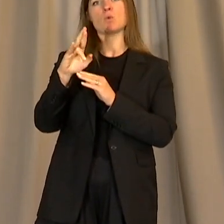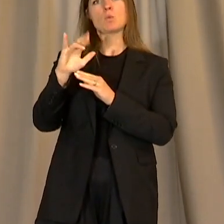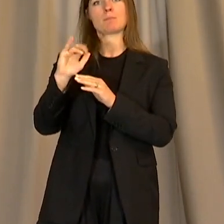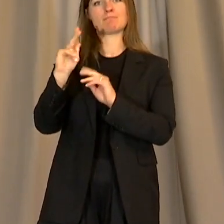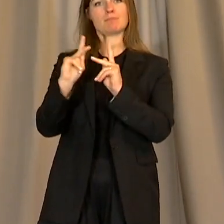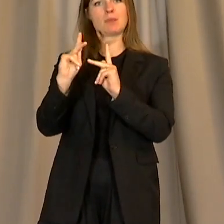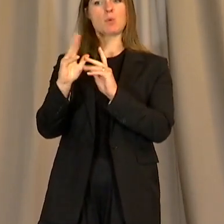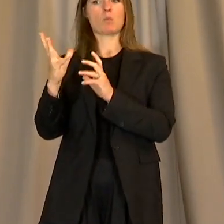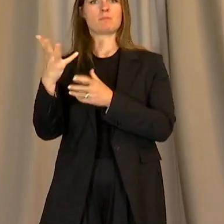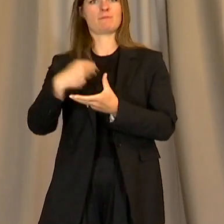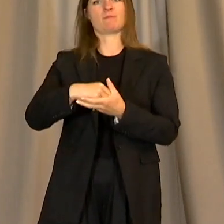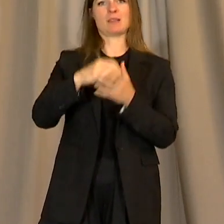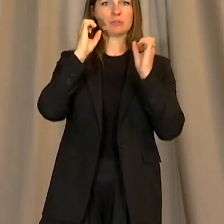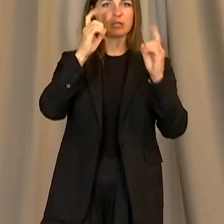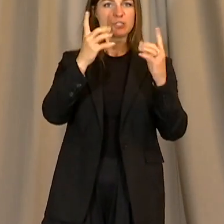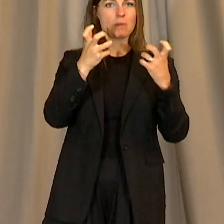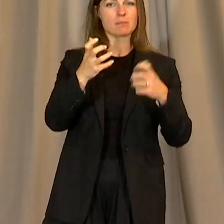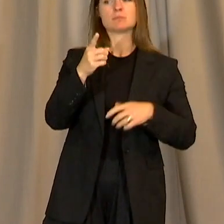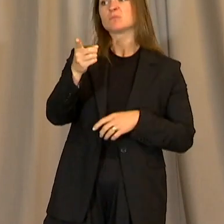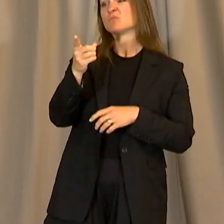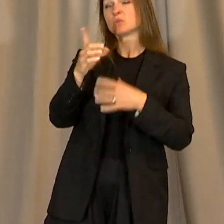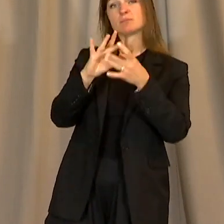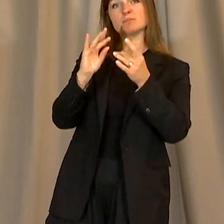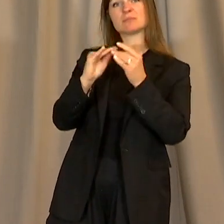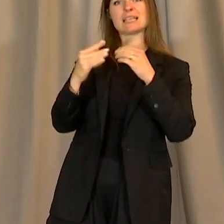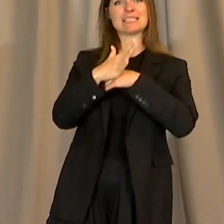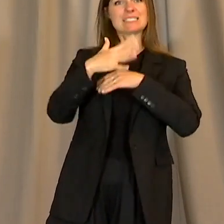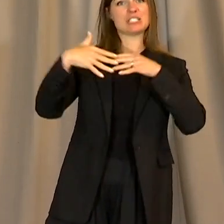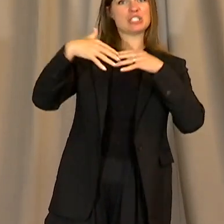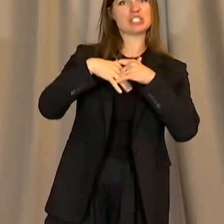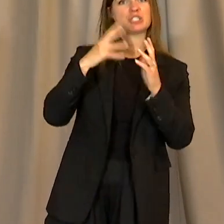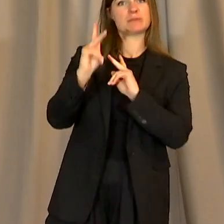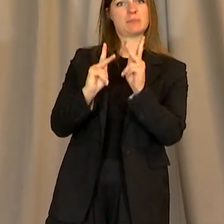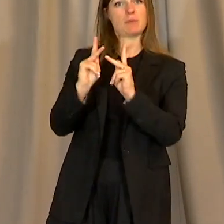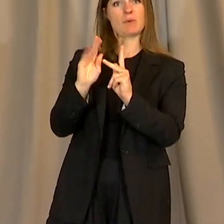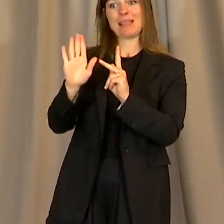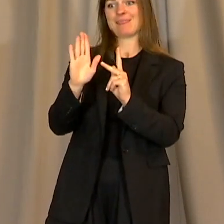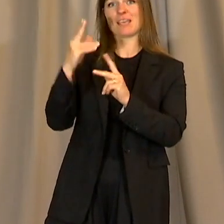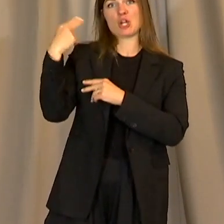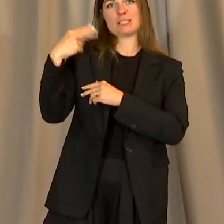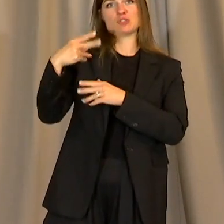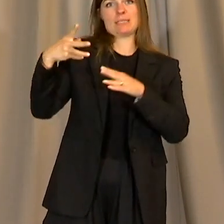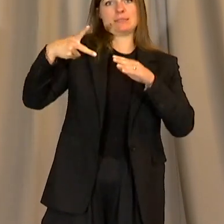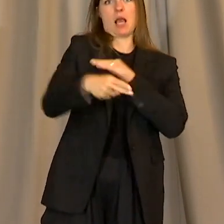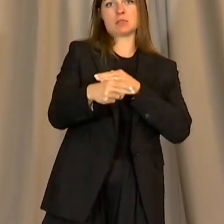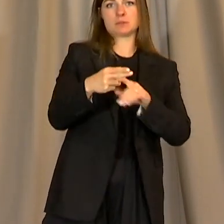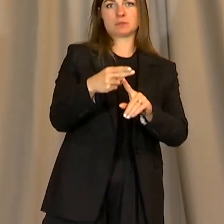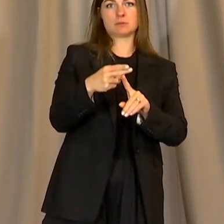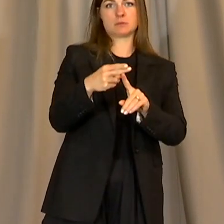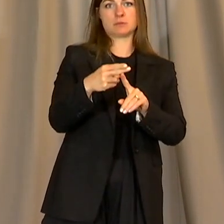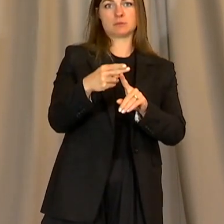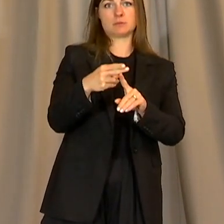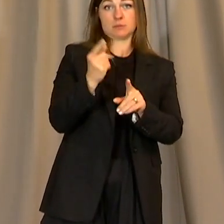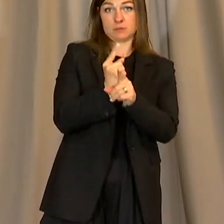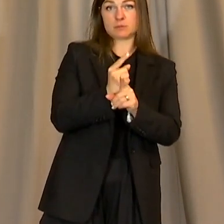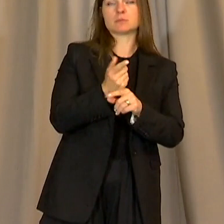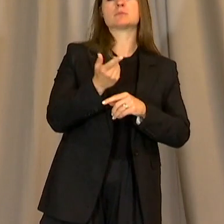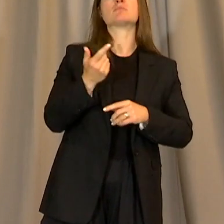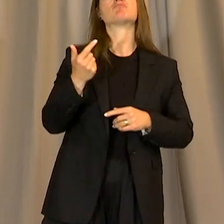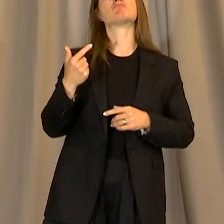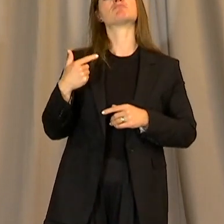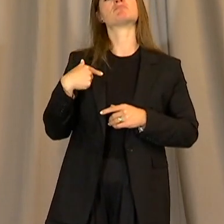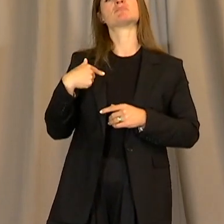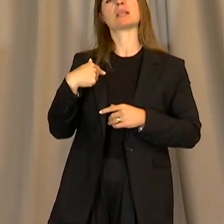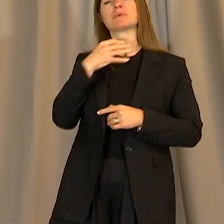talking about the indigenous folks and having their history cut short, right, in the history books. But I even wonder